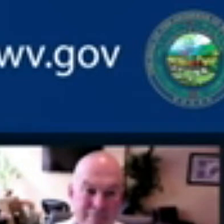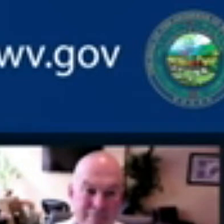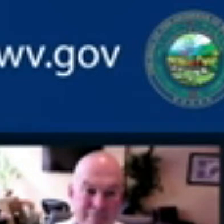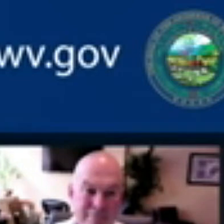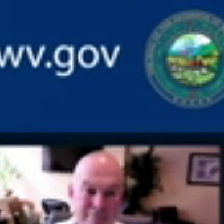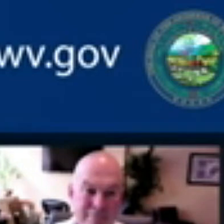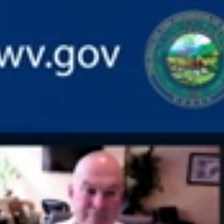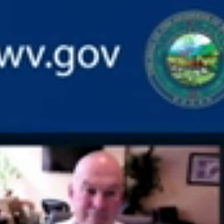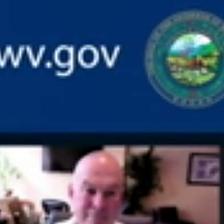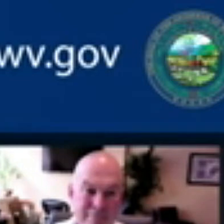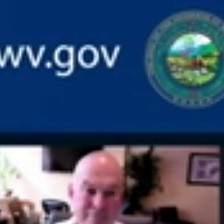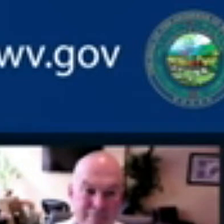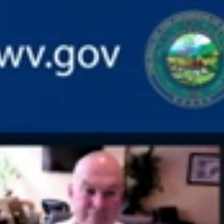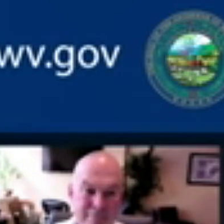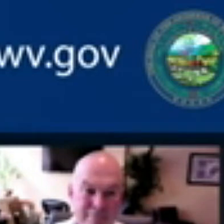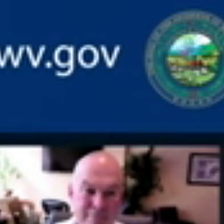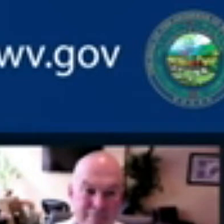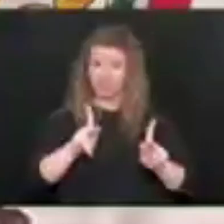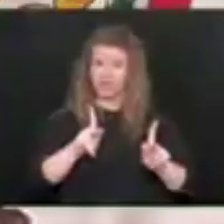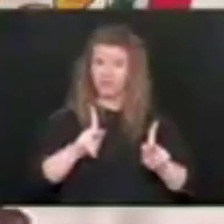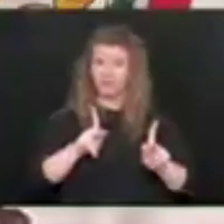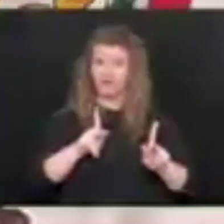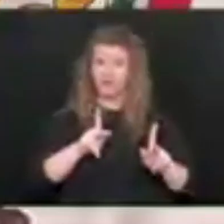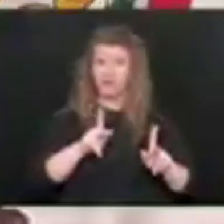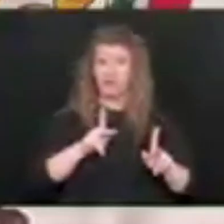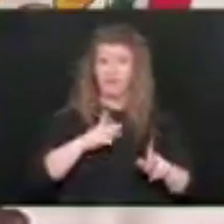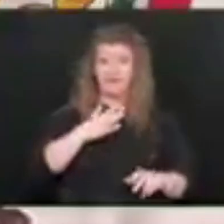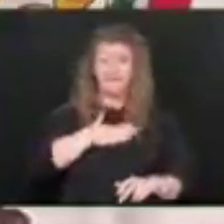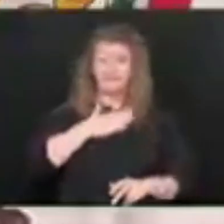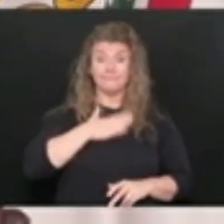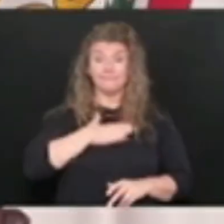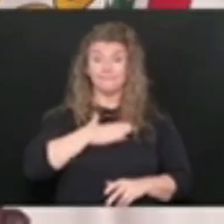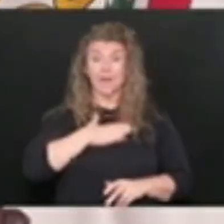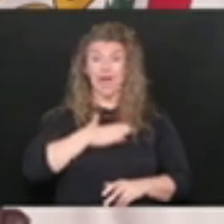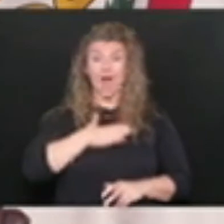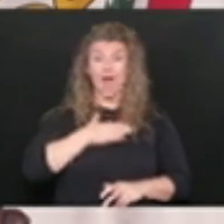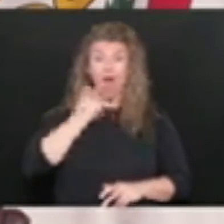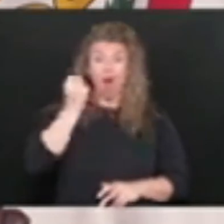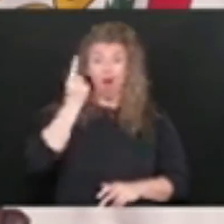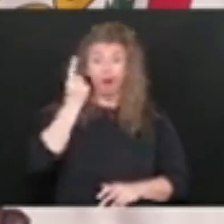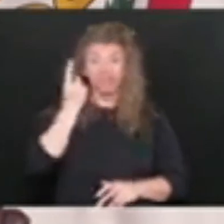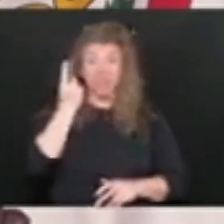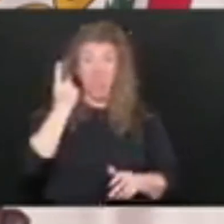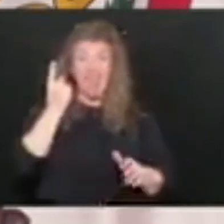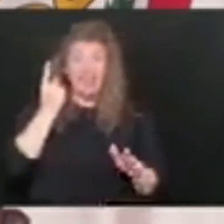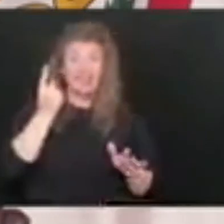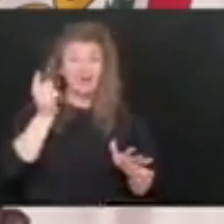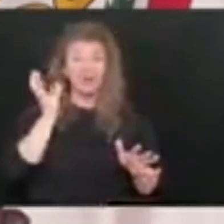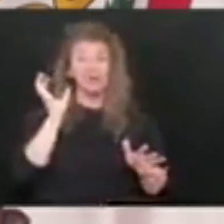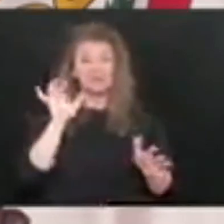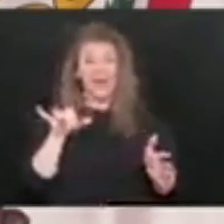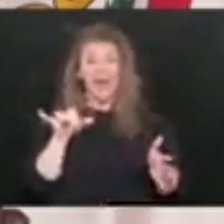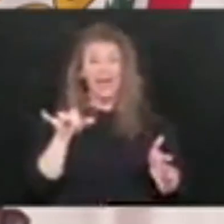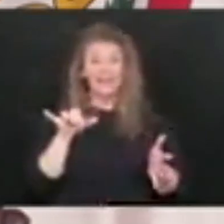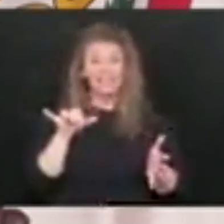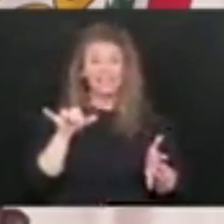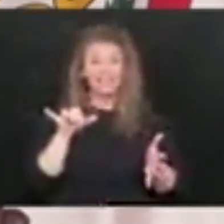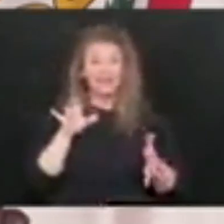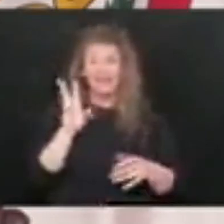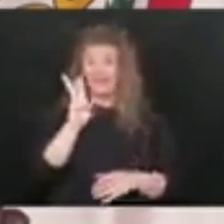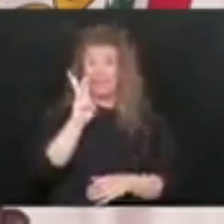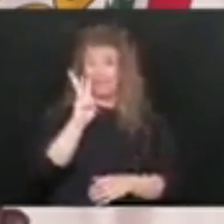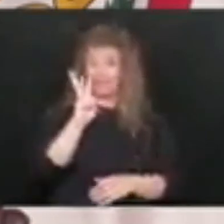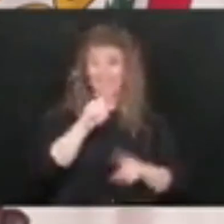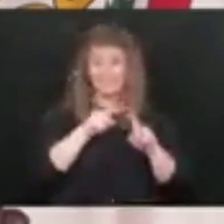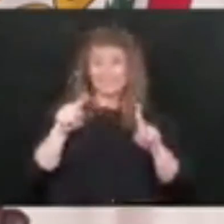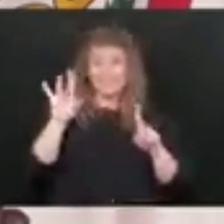Crouch as far as the permission slip. I was under the assumption, you know, or under the feeling that from 16